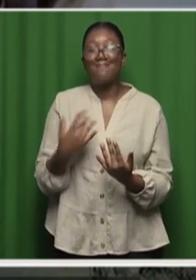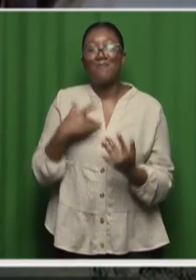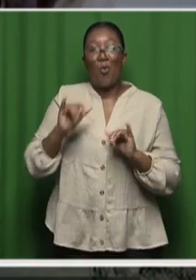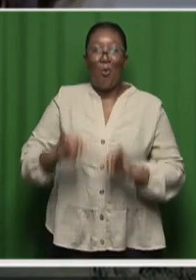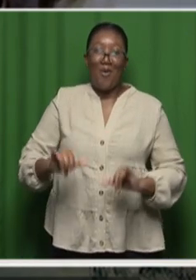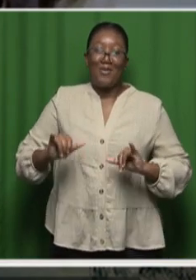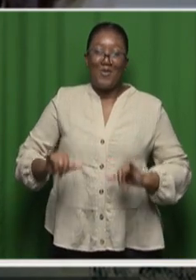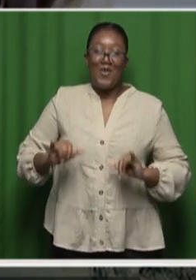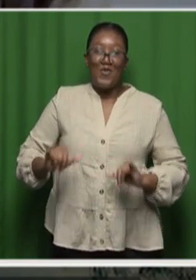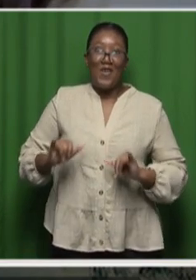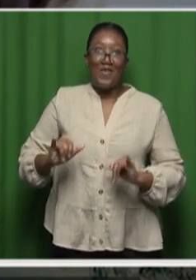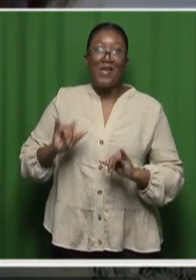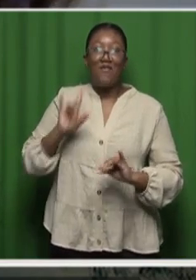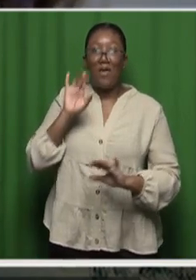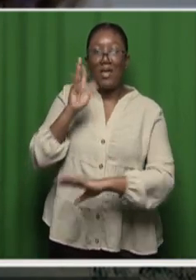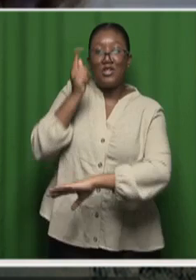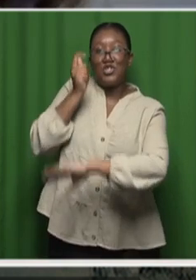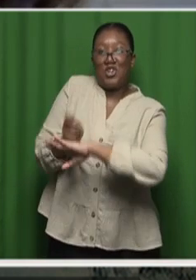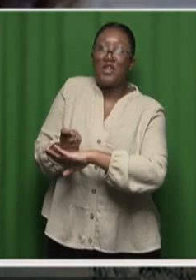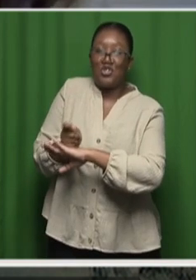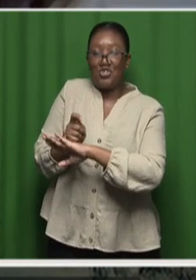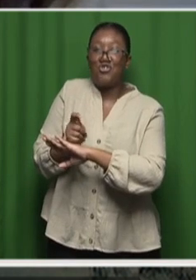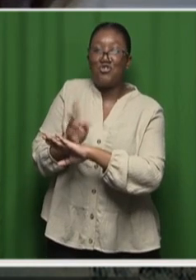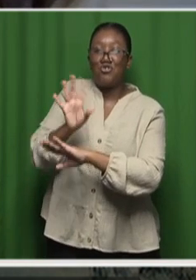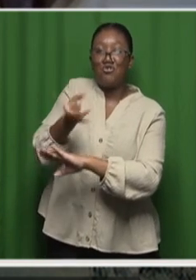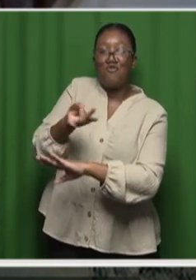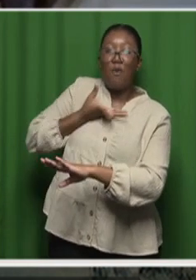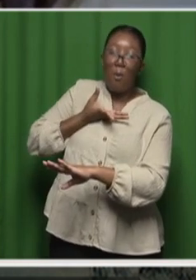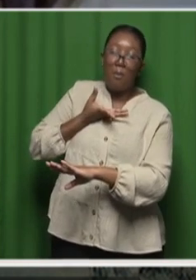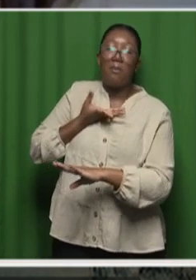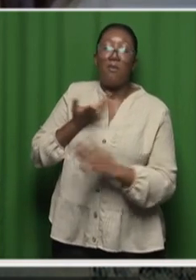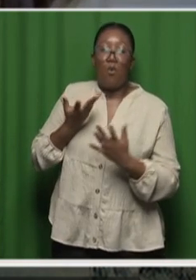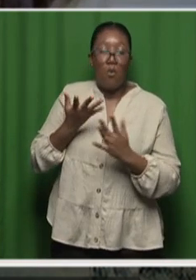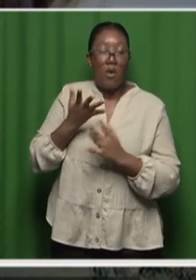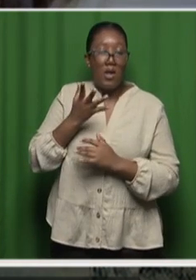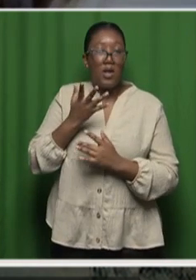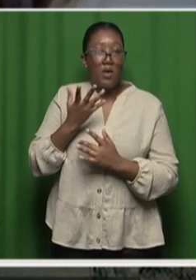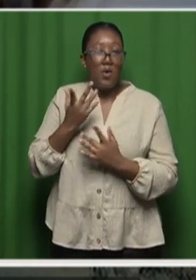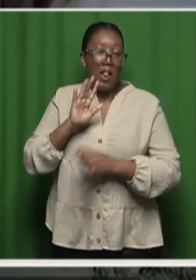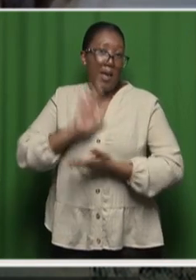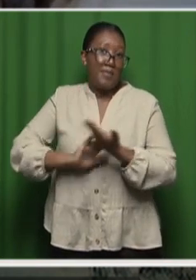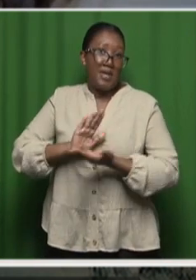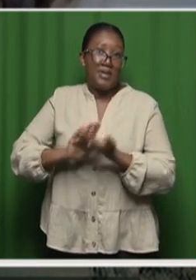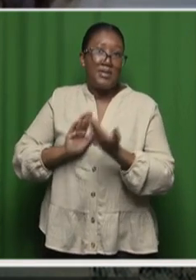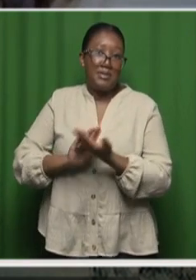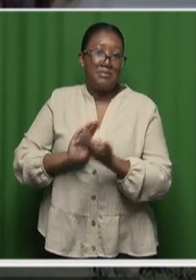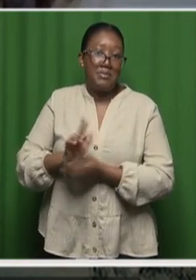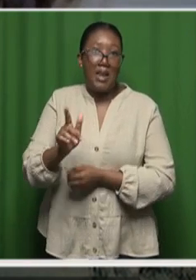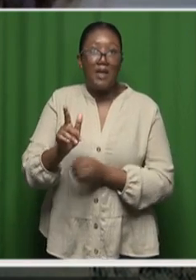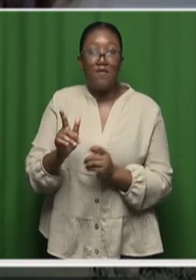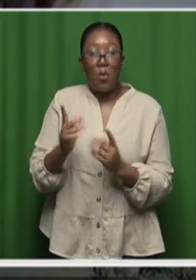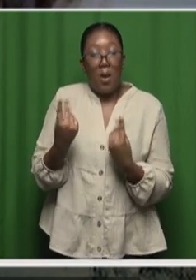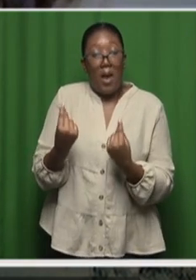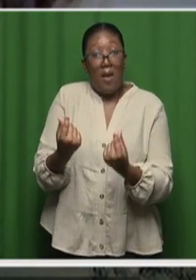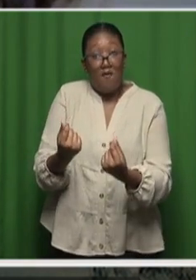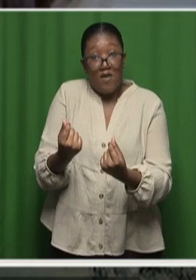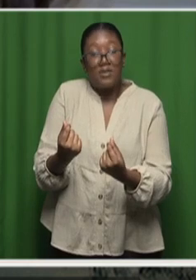as judgments reserved. So we'll keep an update on that one, and it certainly needs to happen quite fast.